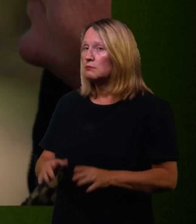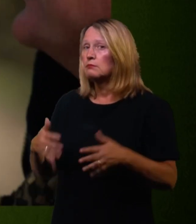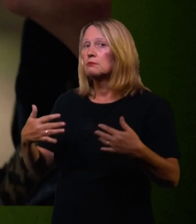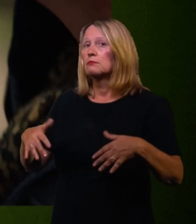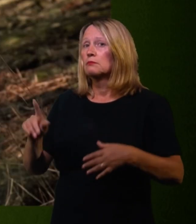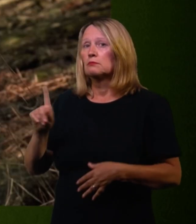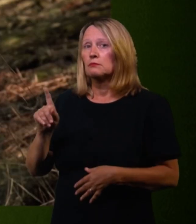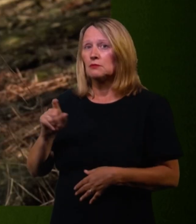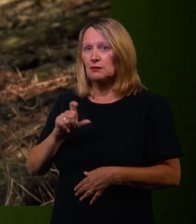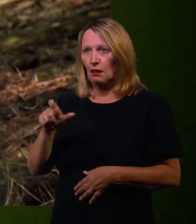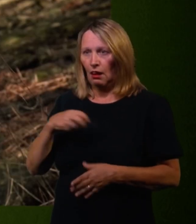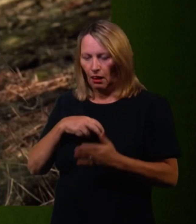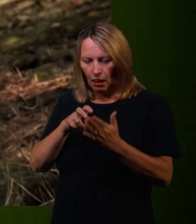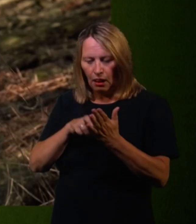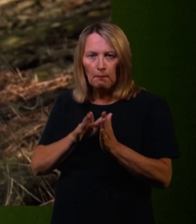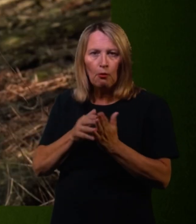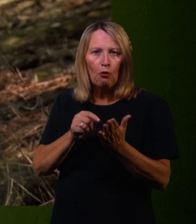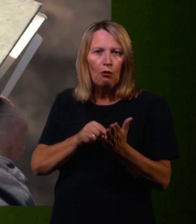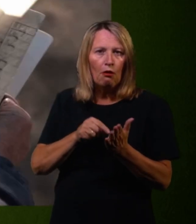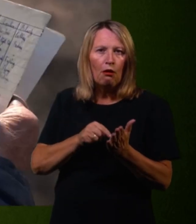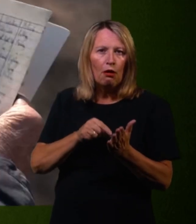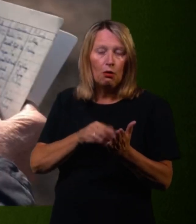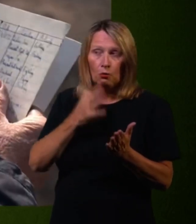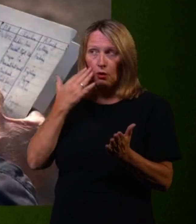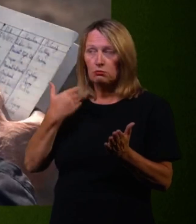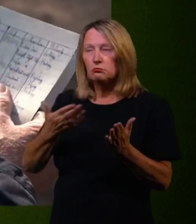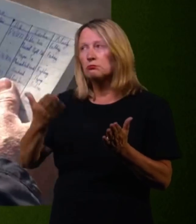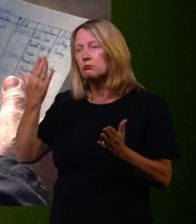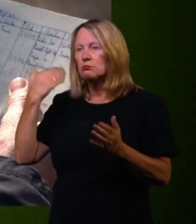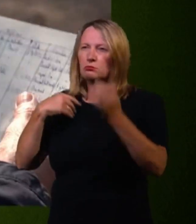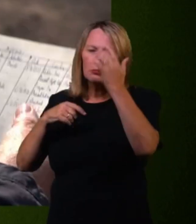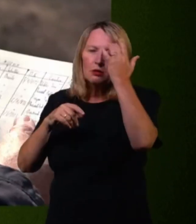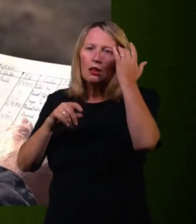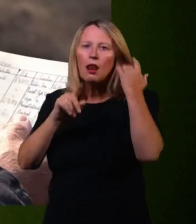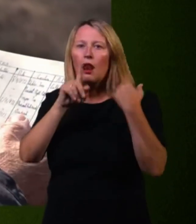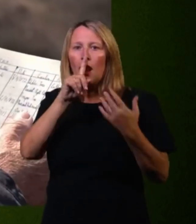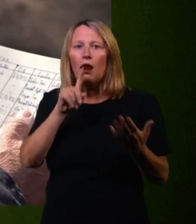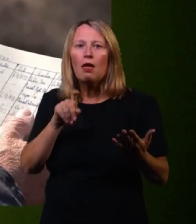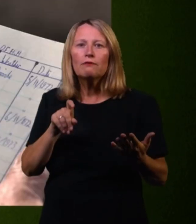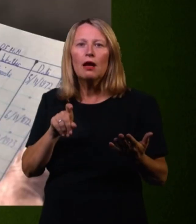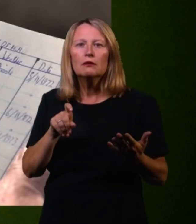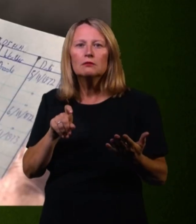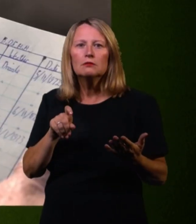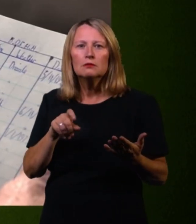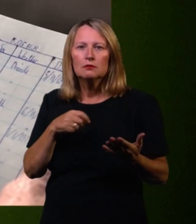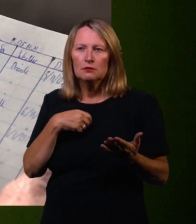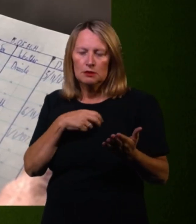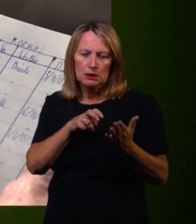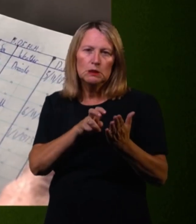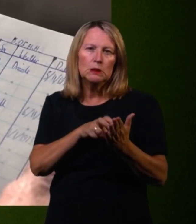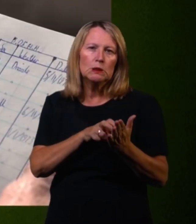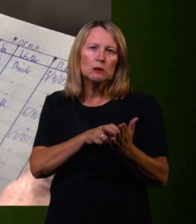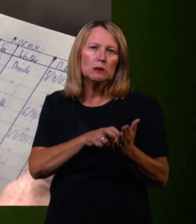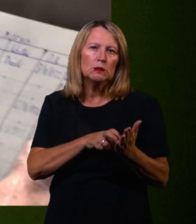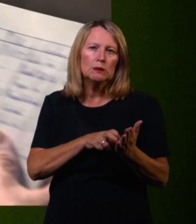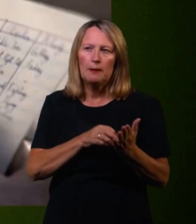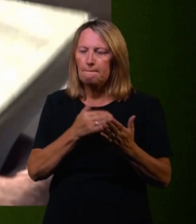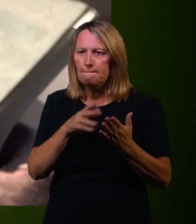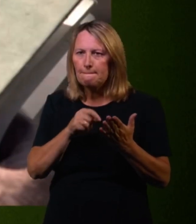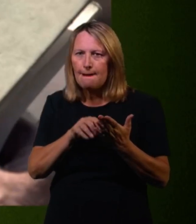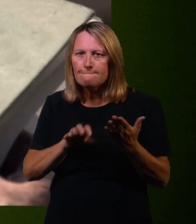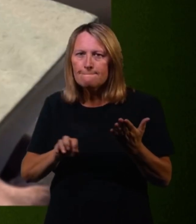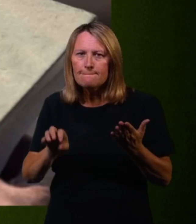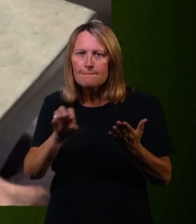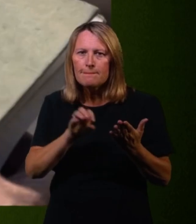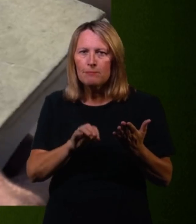Amazingly, I've still got one of my notebooks from when I was 11 years old, where I took these really detailed notes and